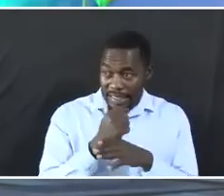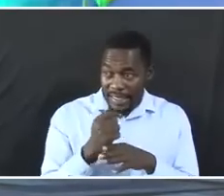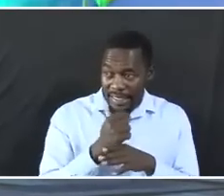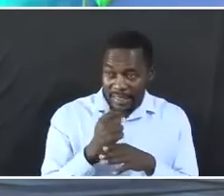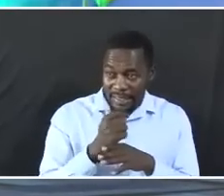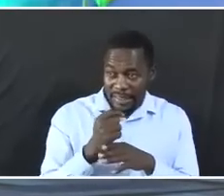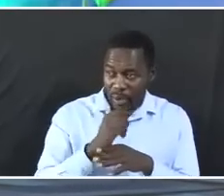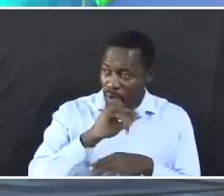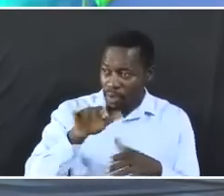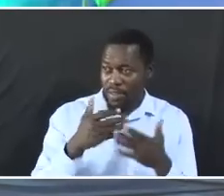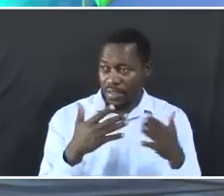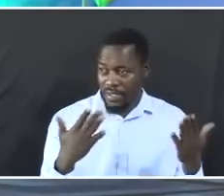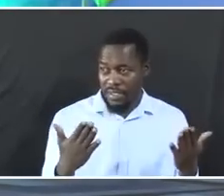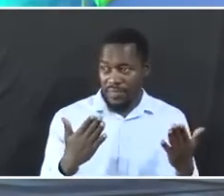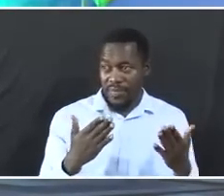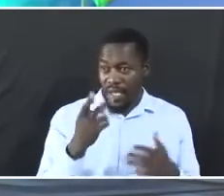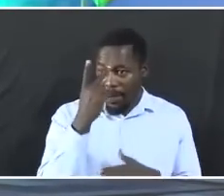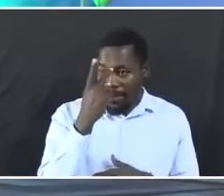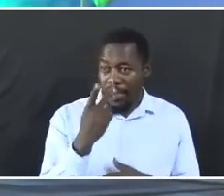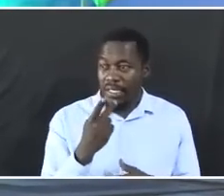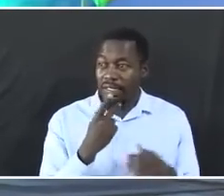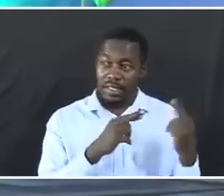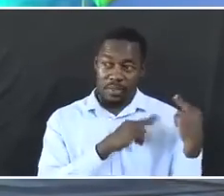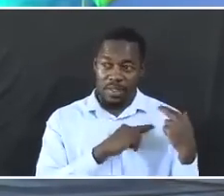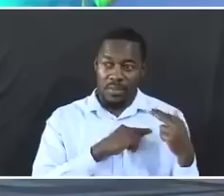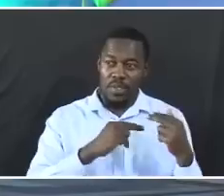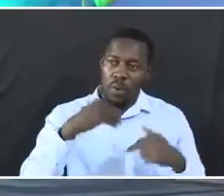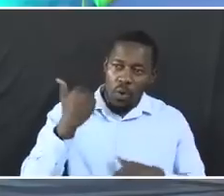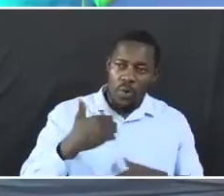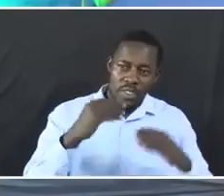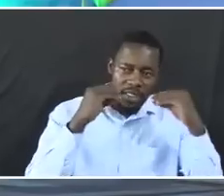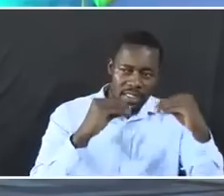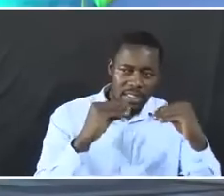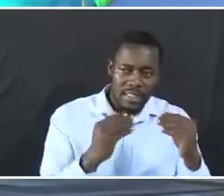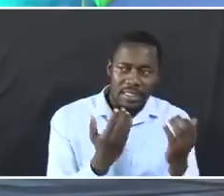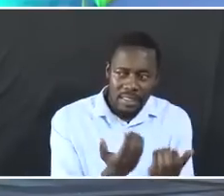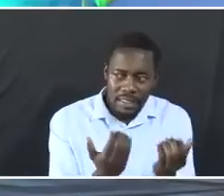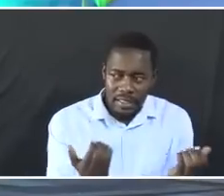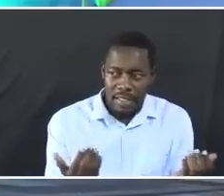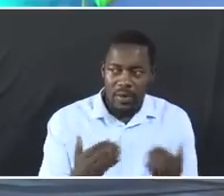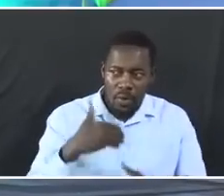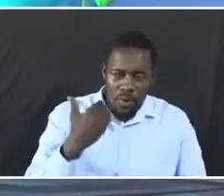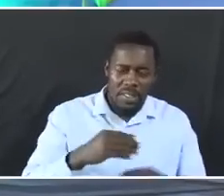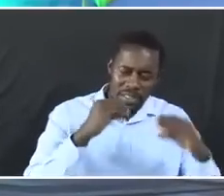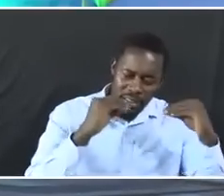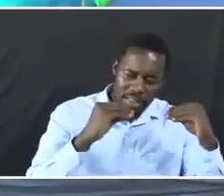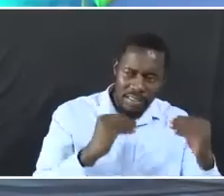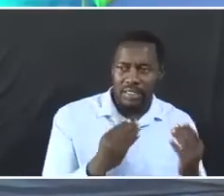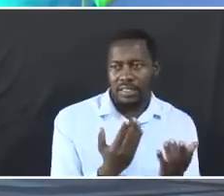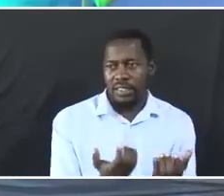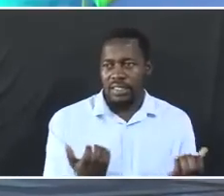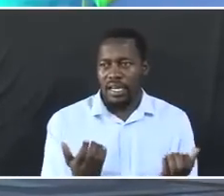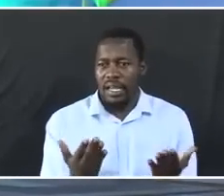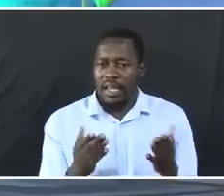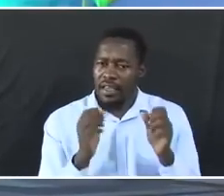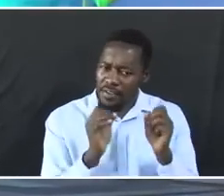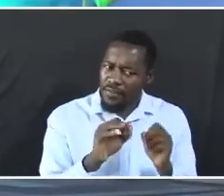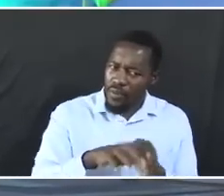case with God. If I am able to pray that it doesn't work, I will be glad.